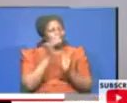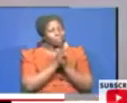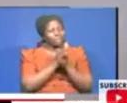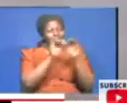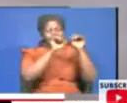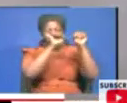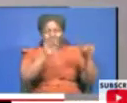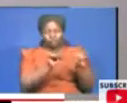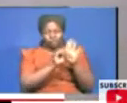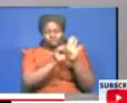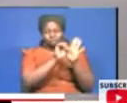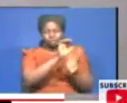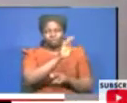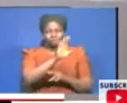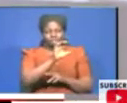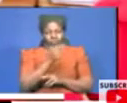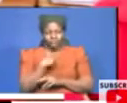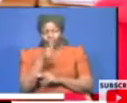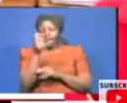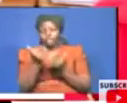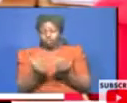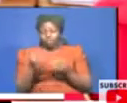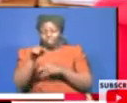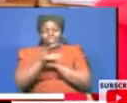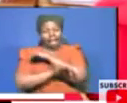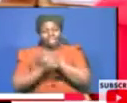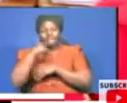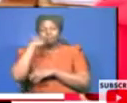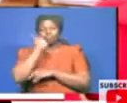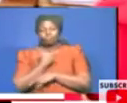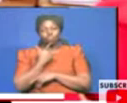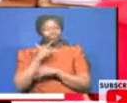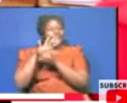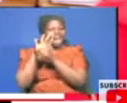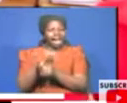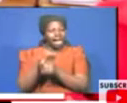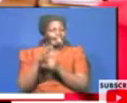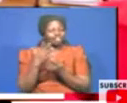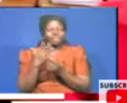CBC, there are some children in this country who are disadvantaged? Very much.